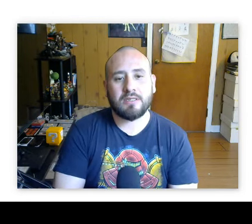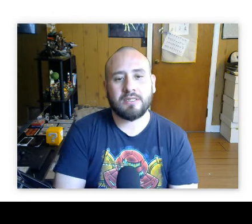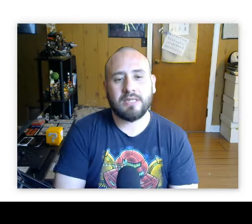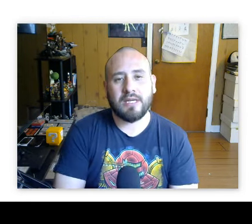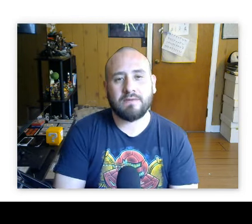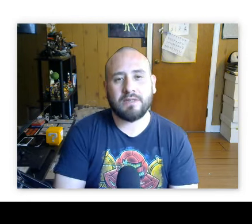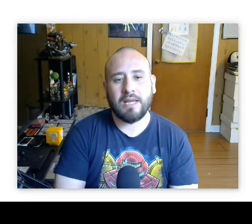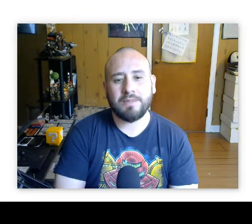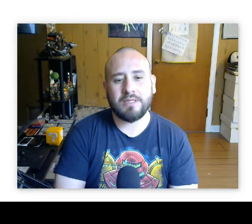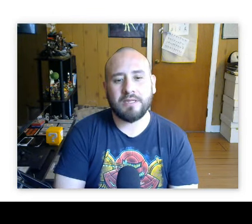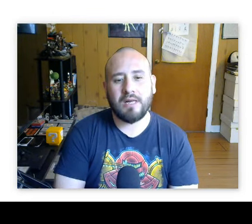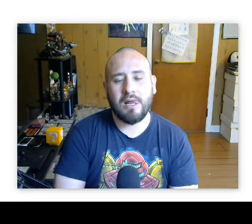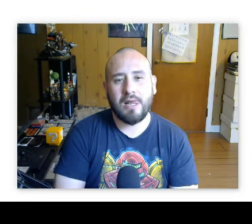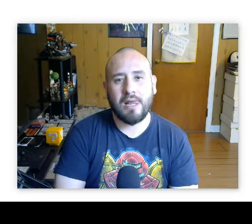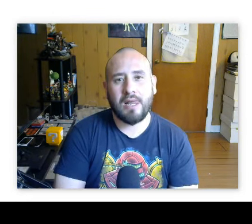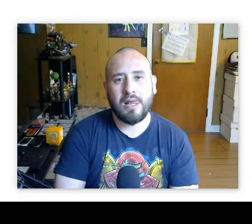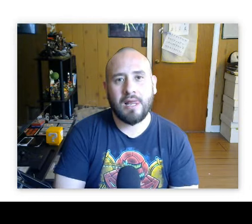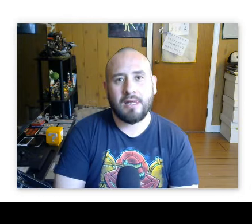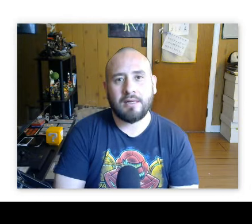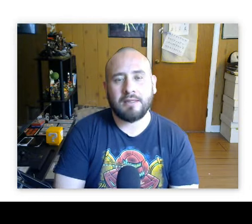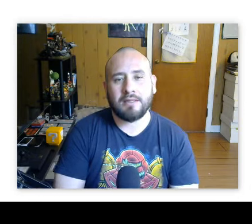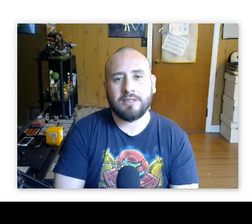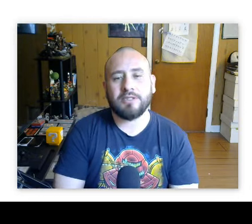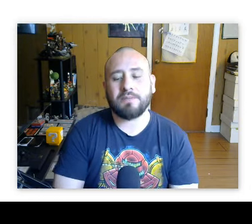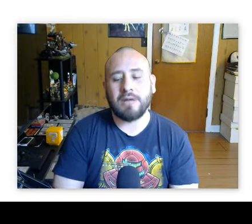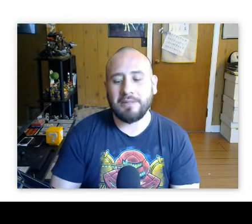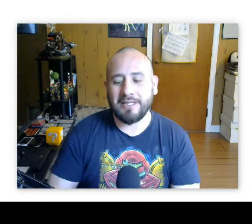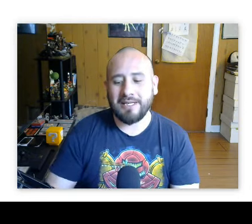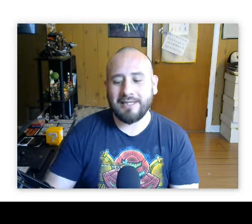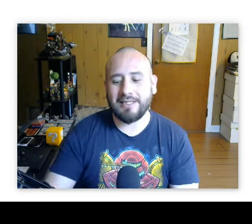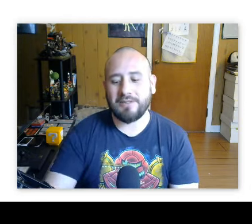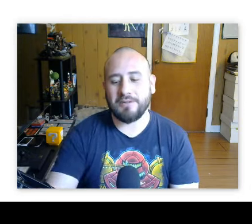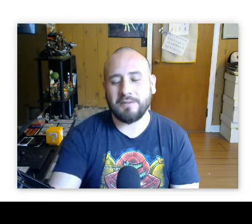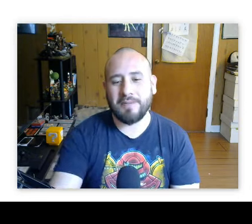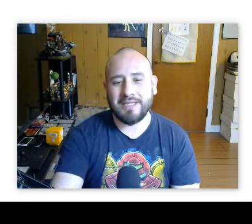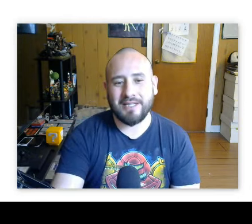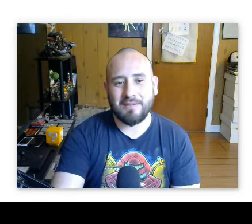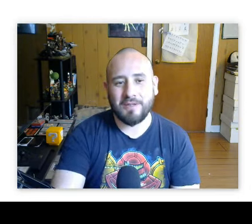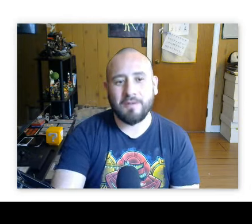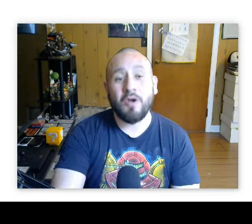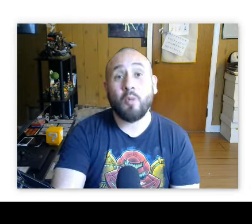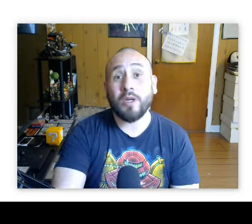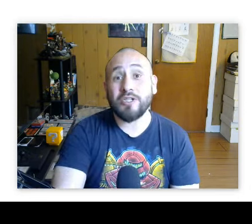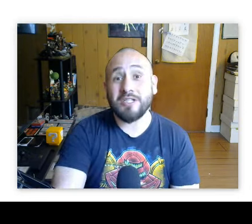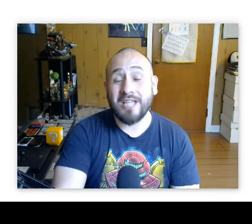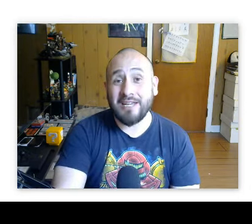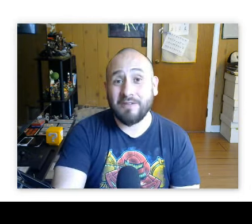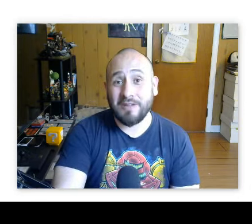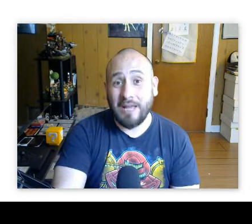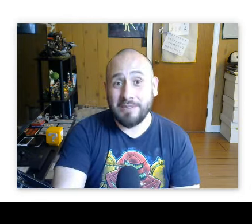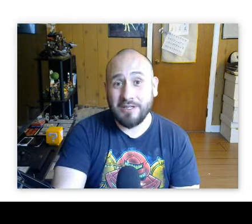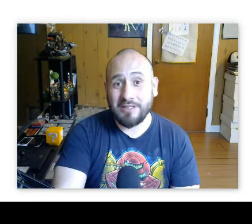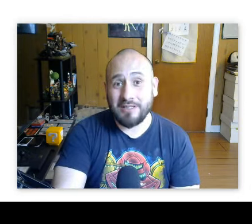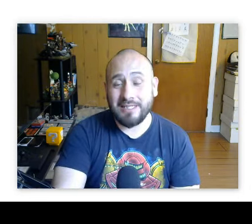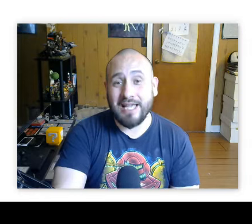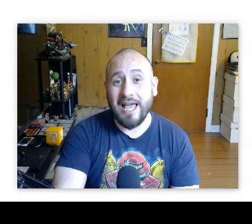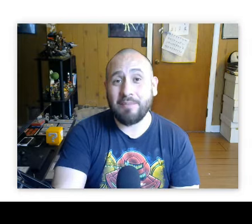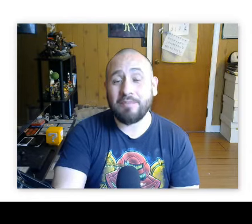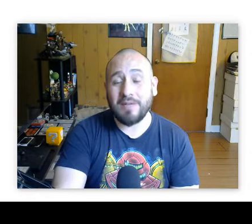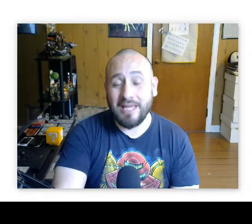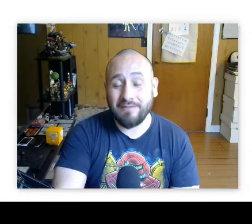Lobster. Sign for lobster. You're probably going to get these two mixed up. What you're signing for lobster